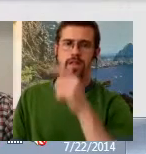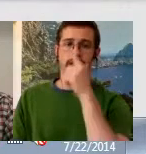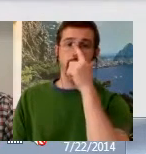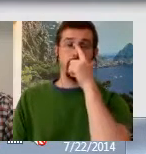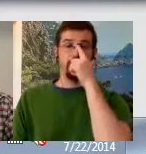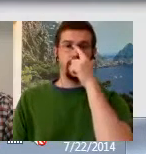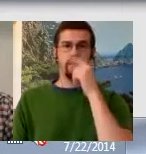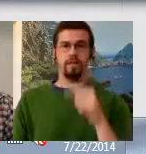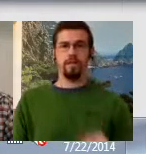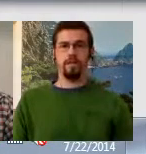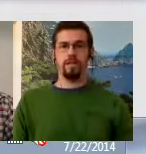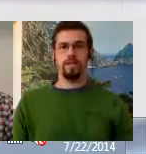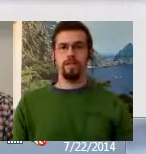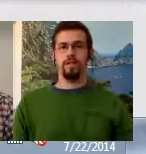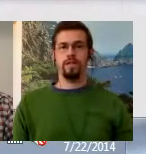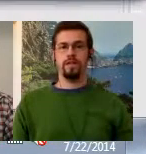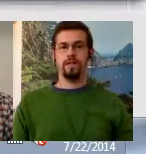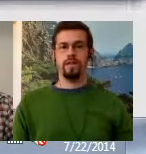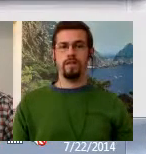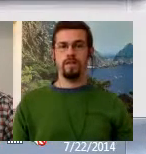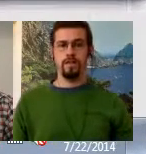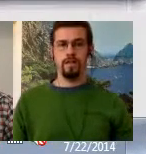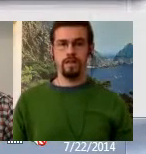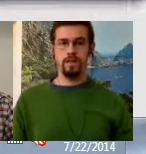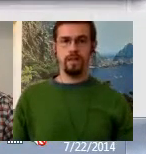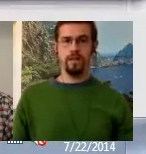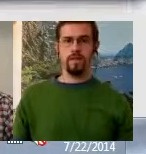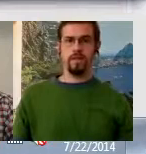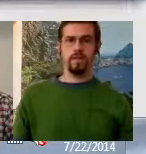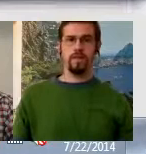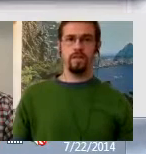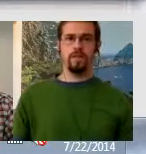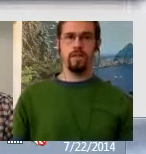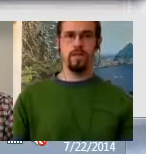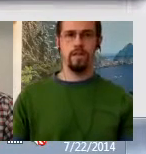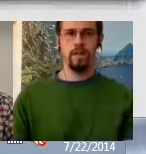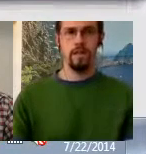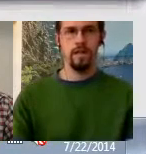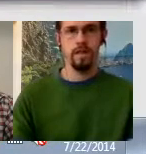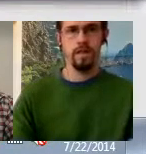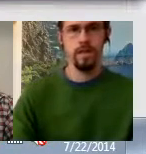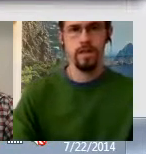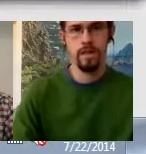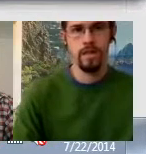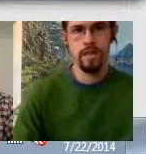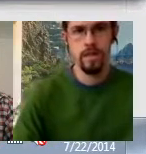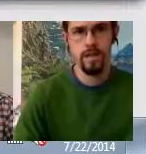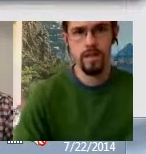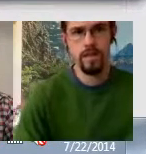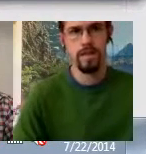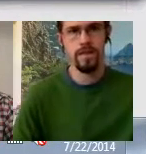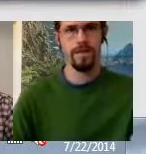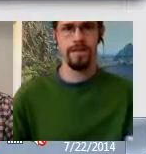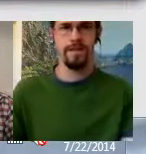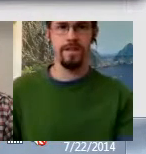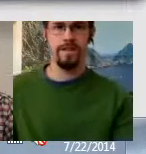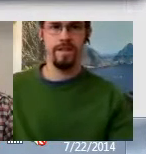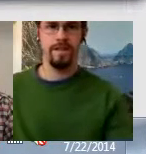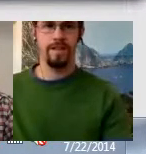Can you see that we're sharing Steve's screen now? I clicked on your PowerPoint. Can you see it? Oh, well, now we're going. We're